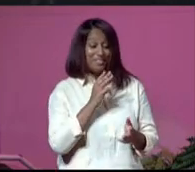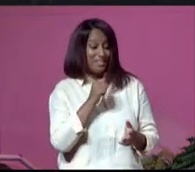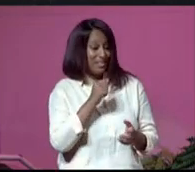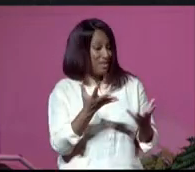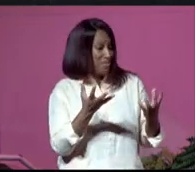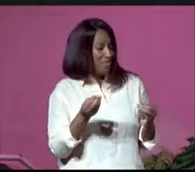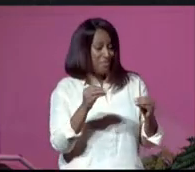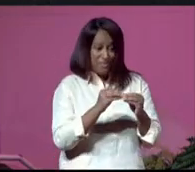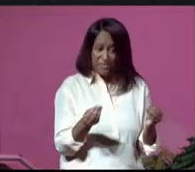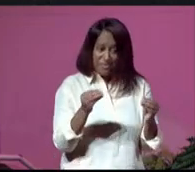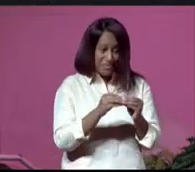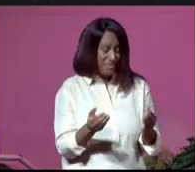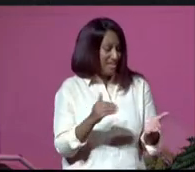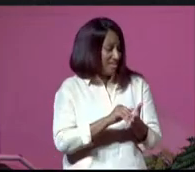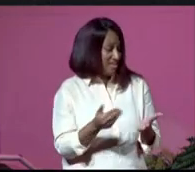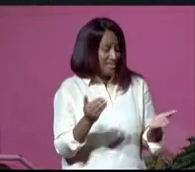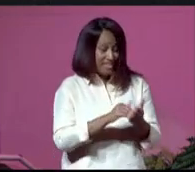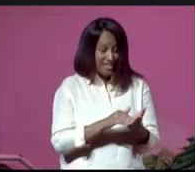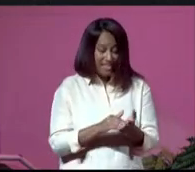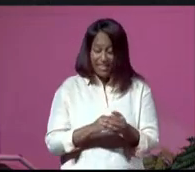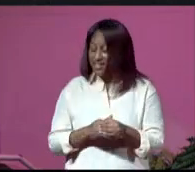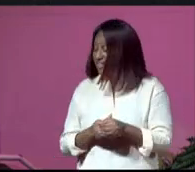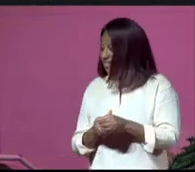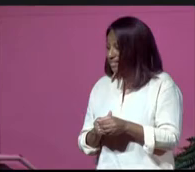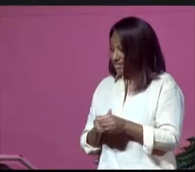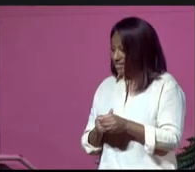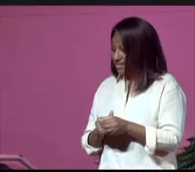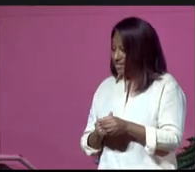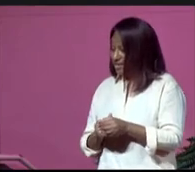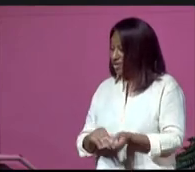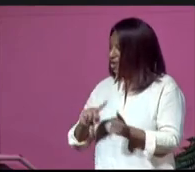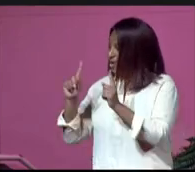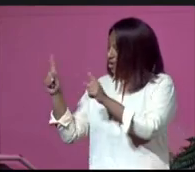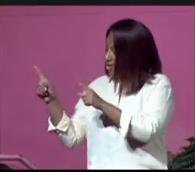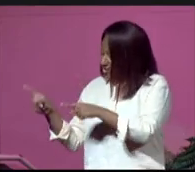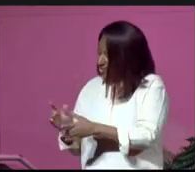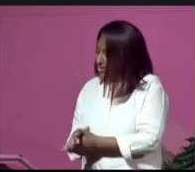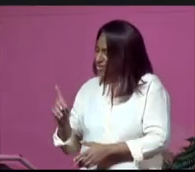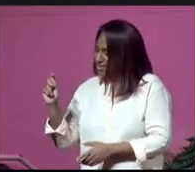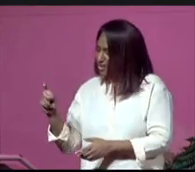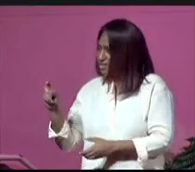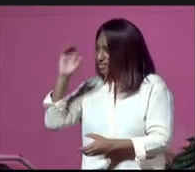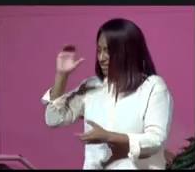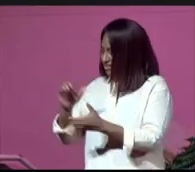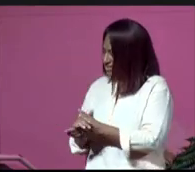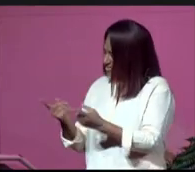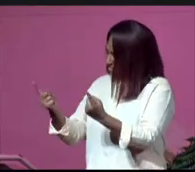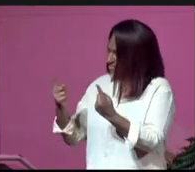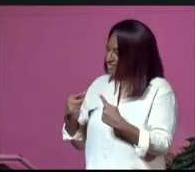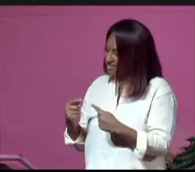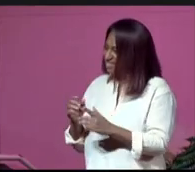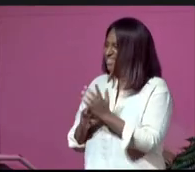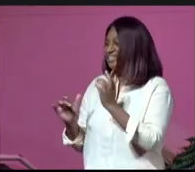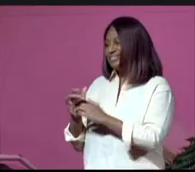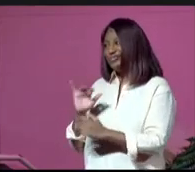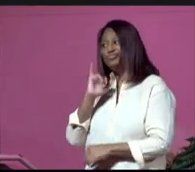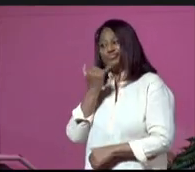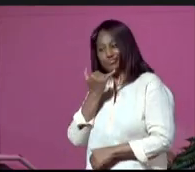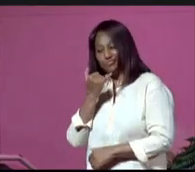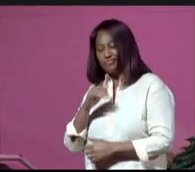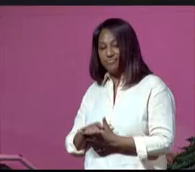keep coming here to draw water. He told her, go call your husband and come back. Jesus just being messy.